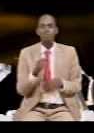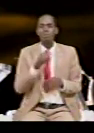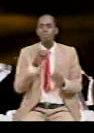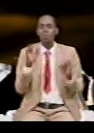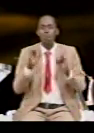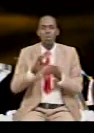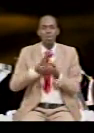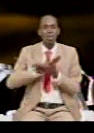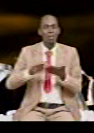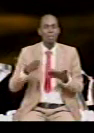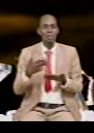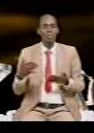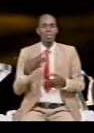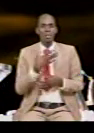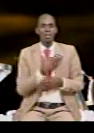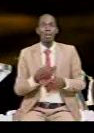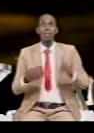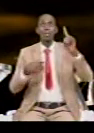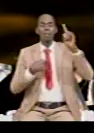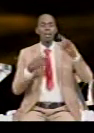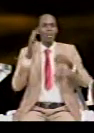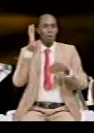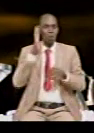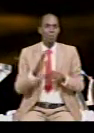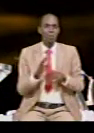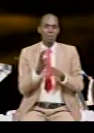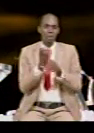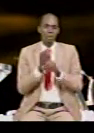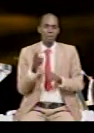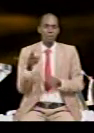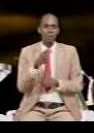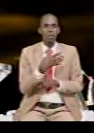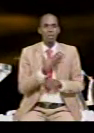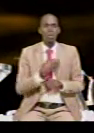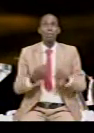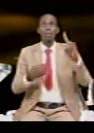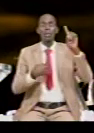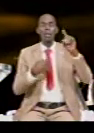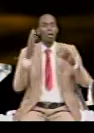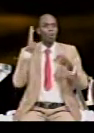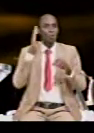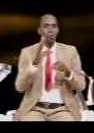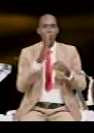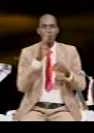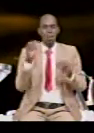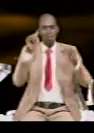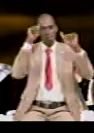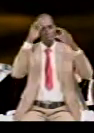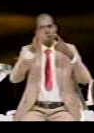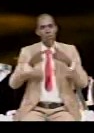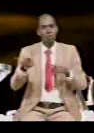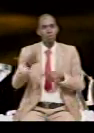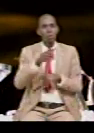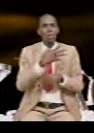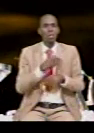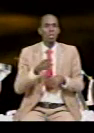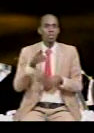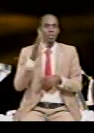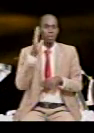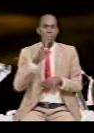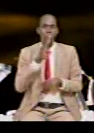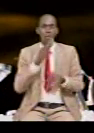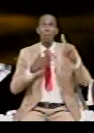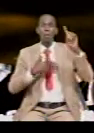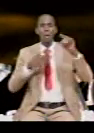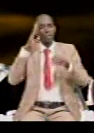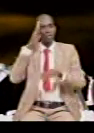you, and ye shall be, and I will be a father unto you, and ye shall be my sons and daughters, saith the Lord God